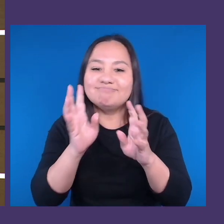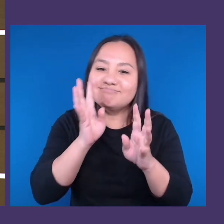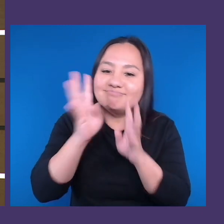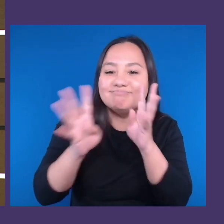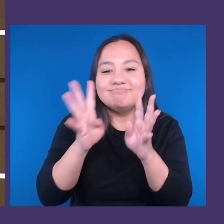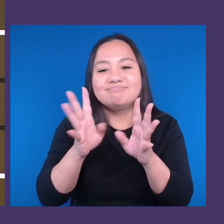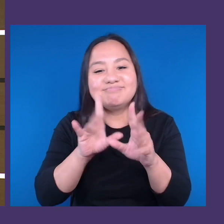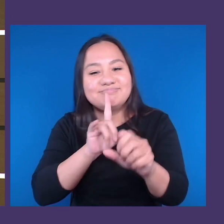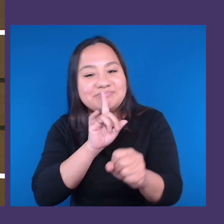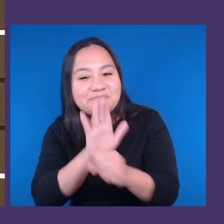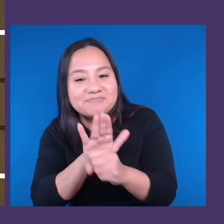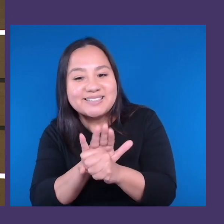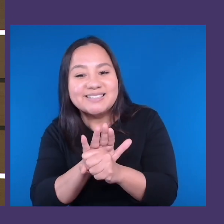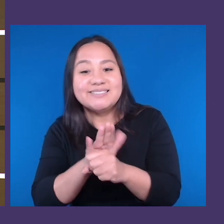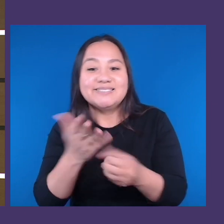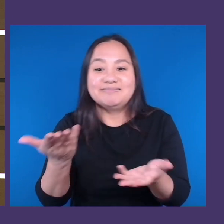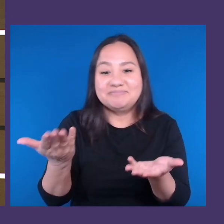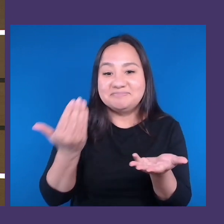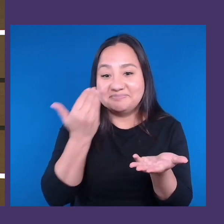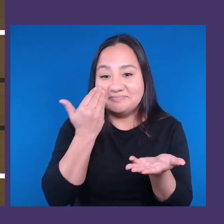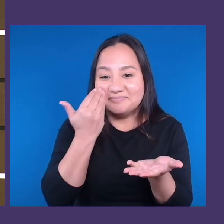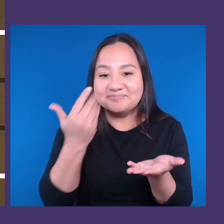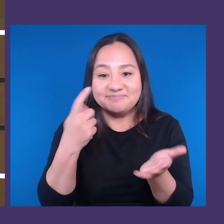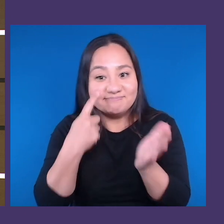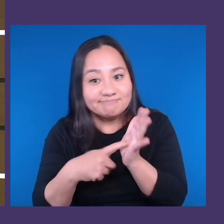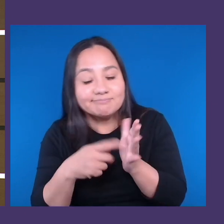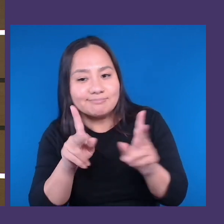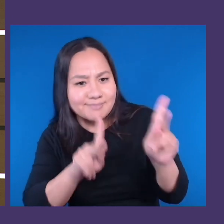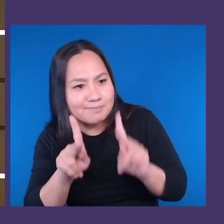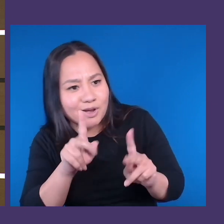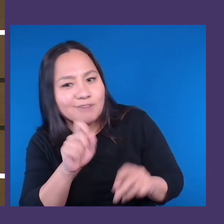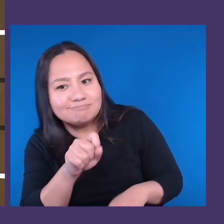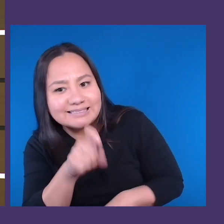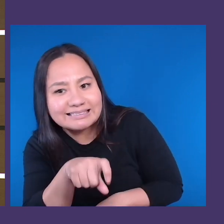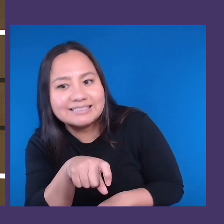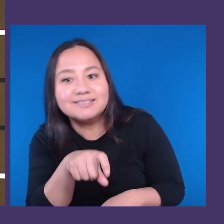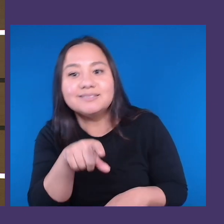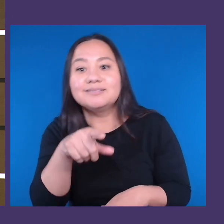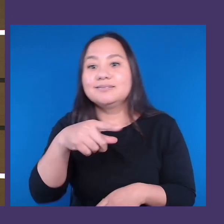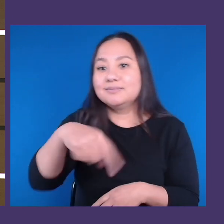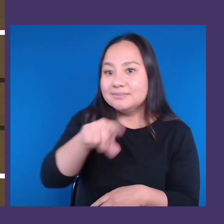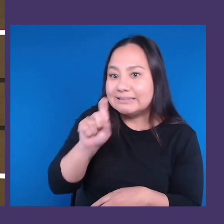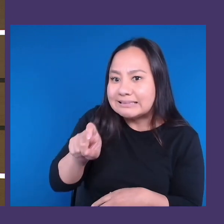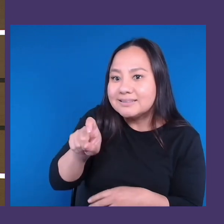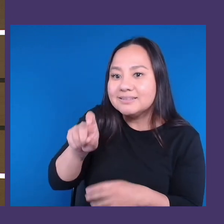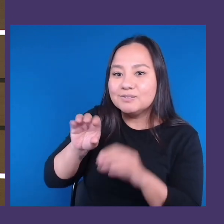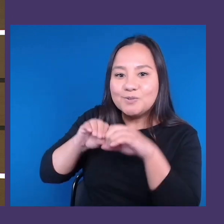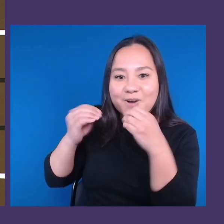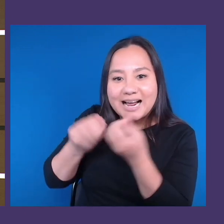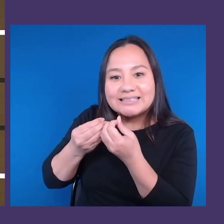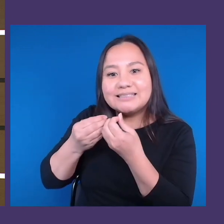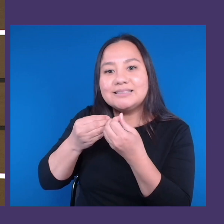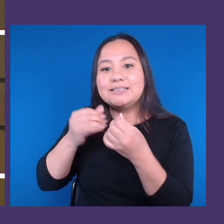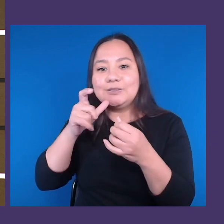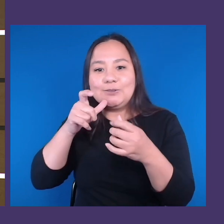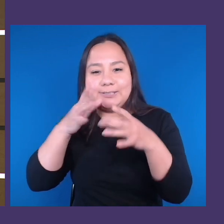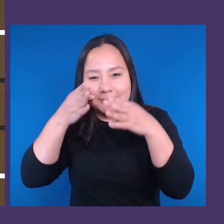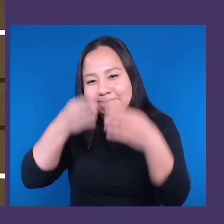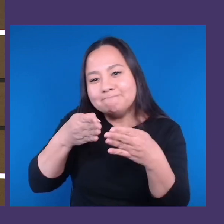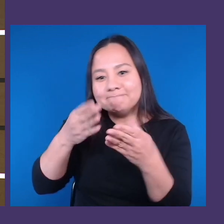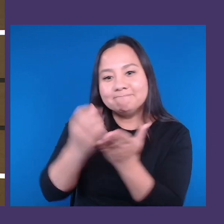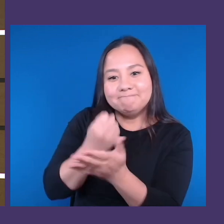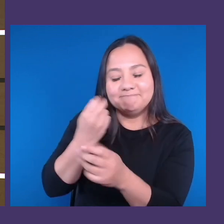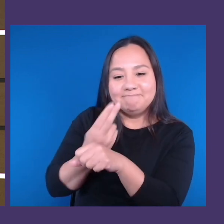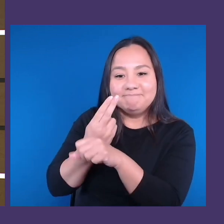you need people, and you then need the organization that harnesses the capability that those people have and then ensures